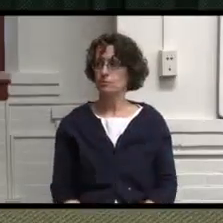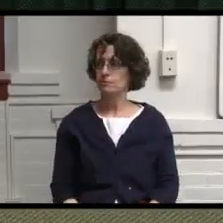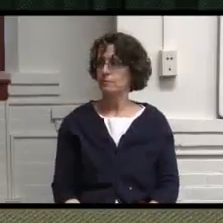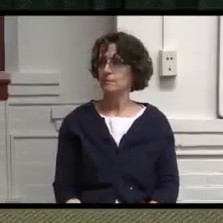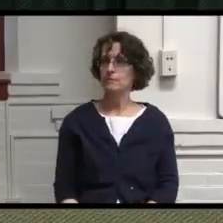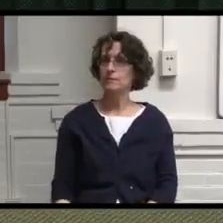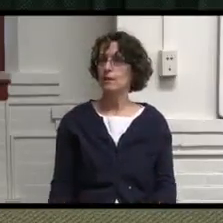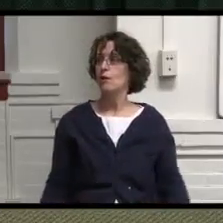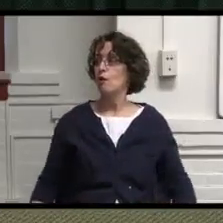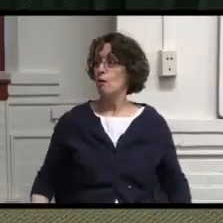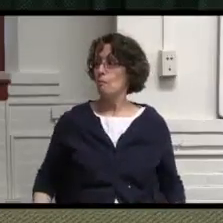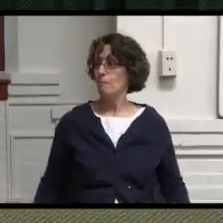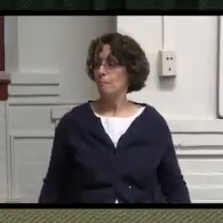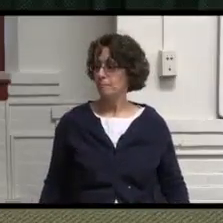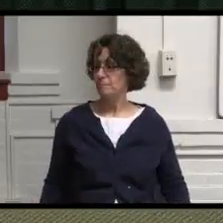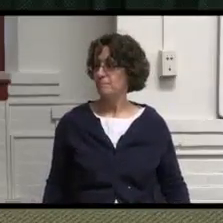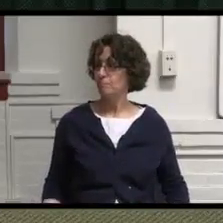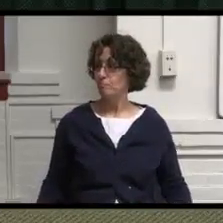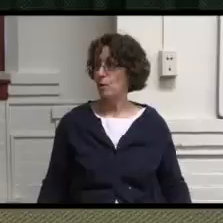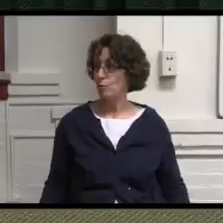you. Steve, thank Very you. exciting.